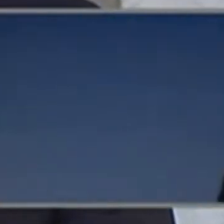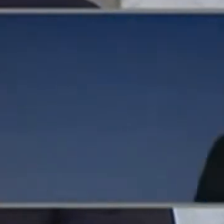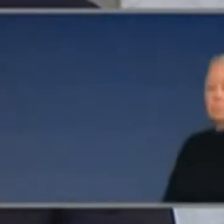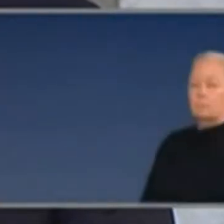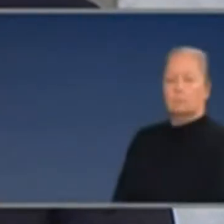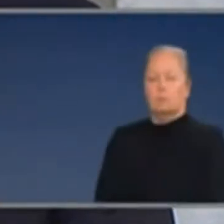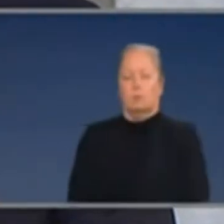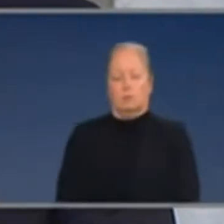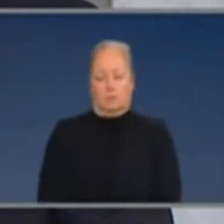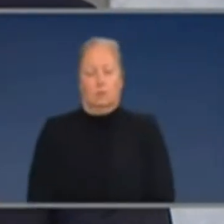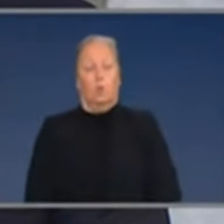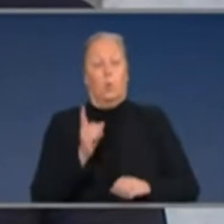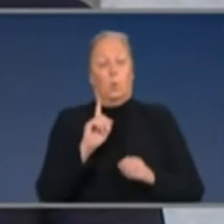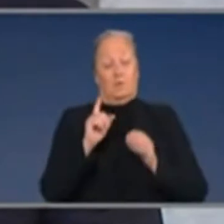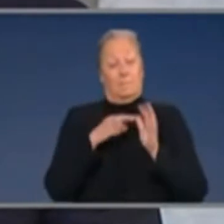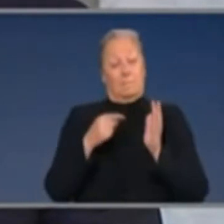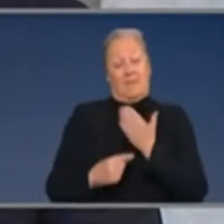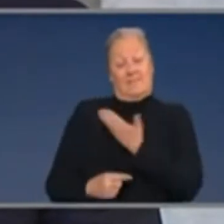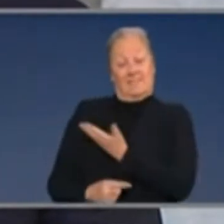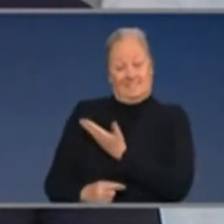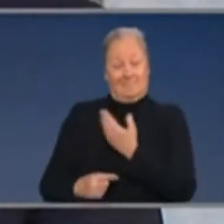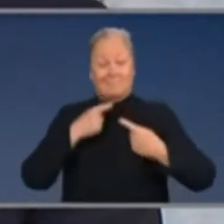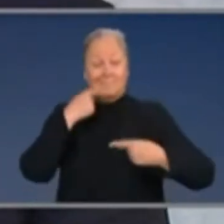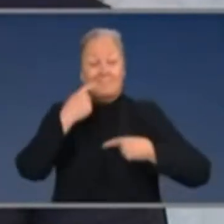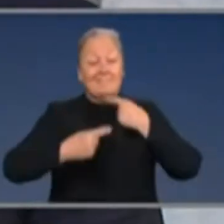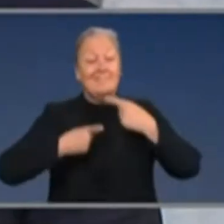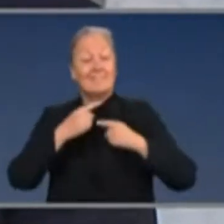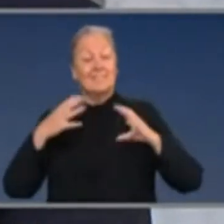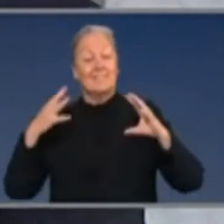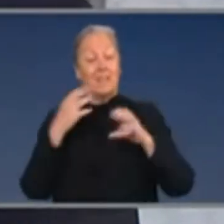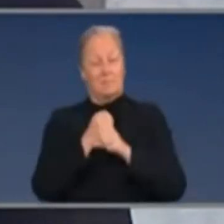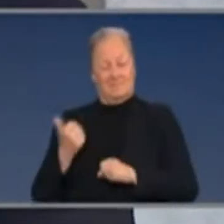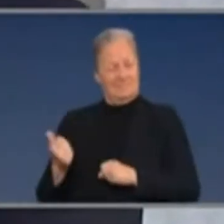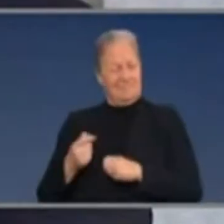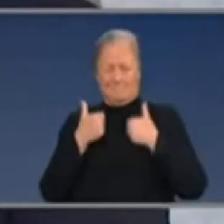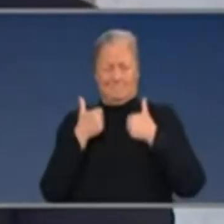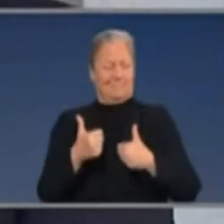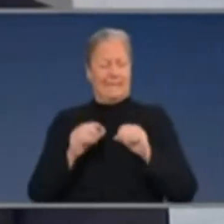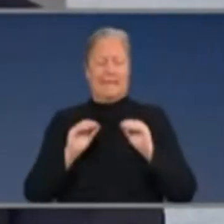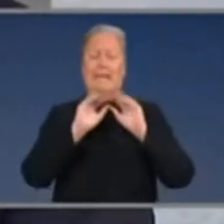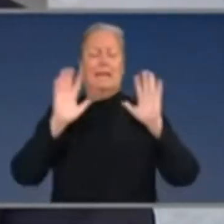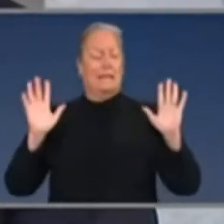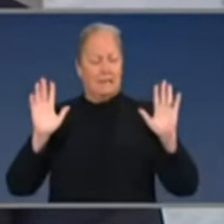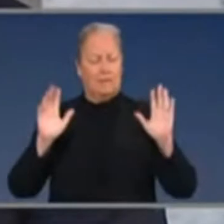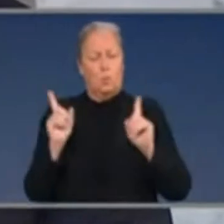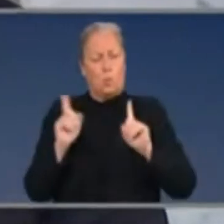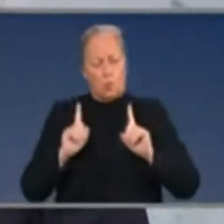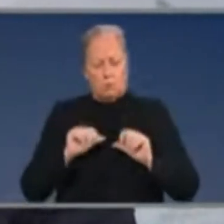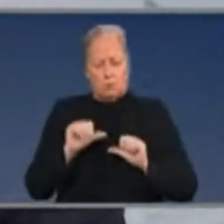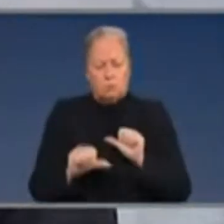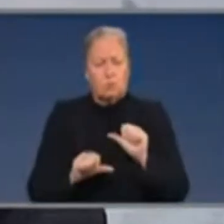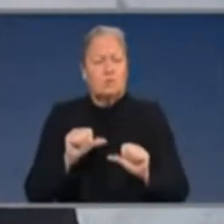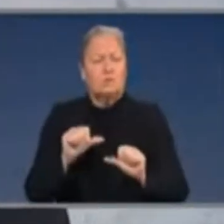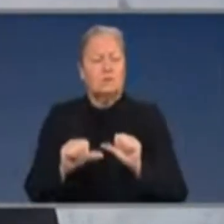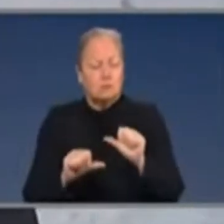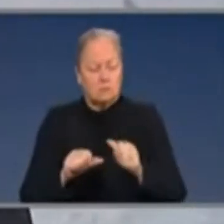outlined was a very good summary of the conclusions that have been drawn by this process. I mean, there have